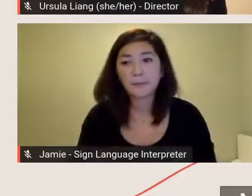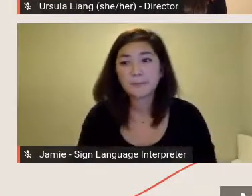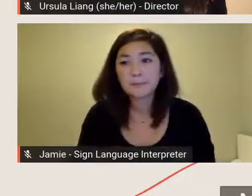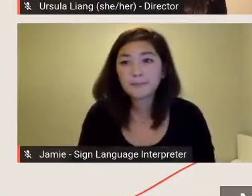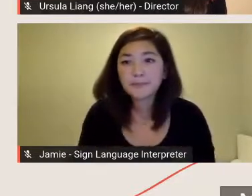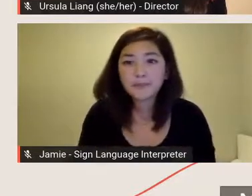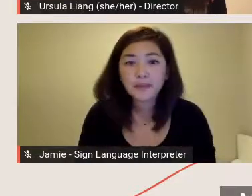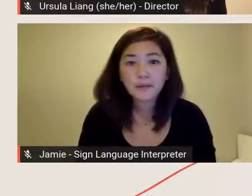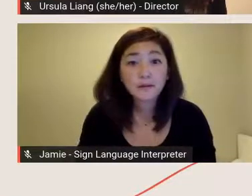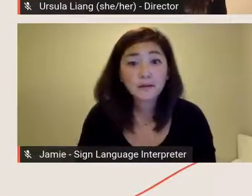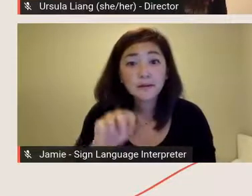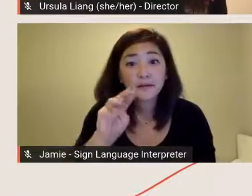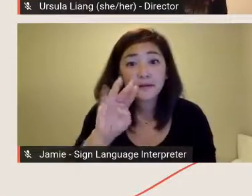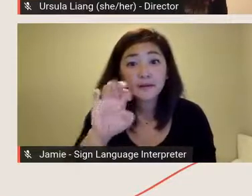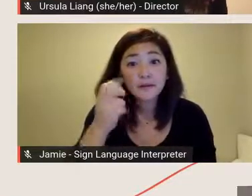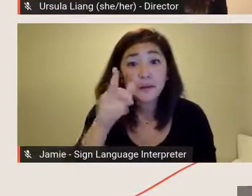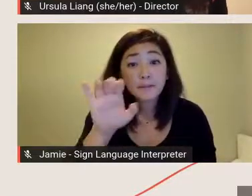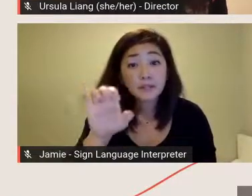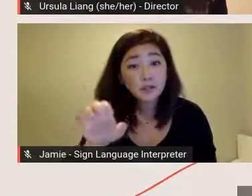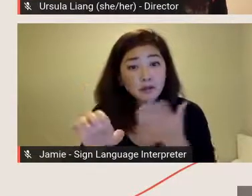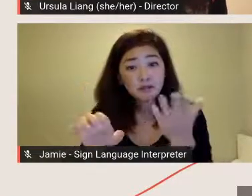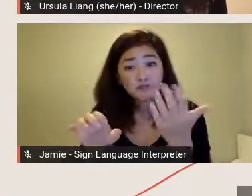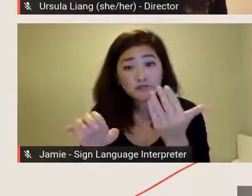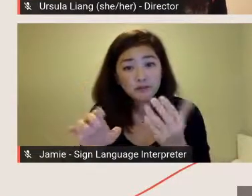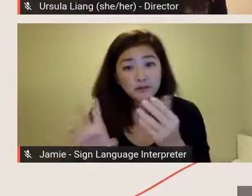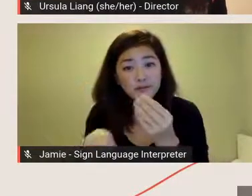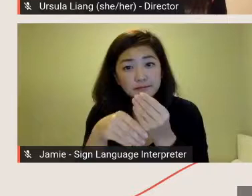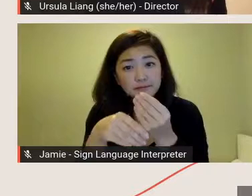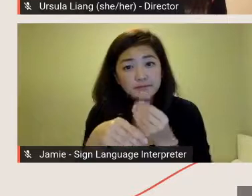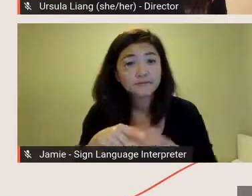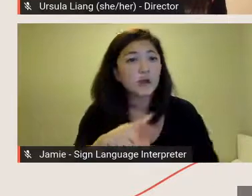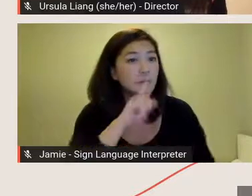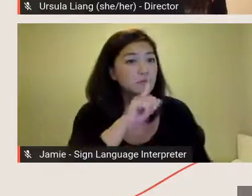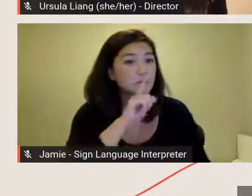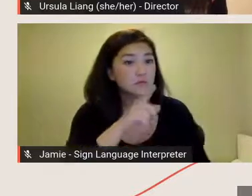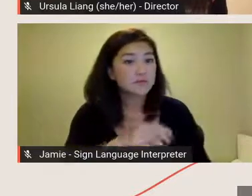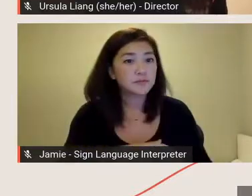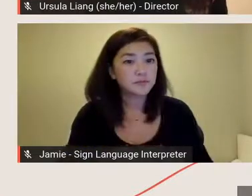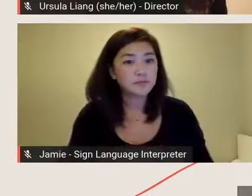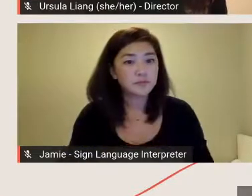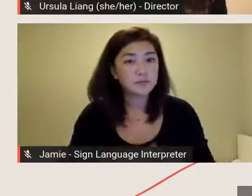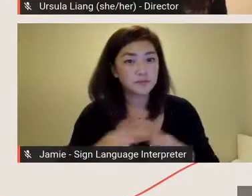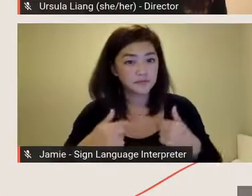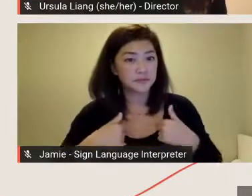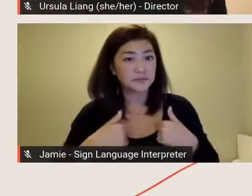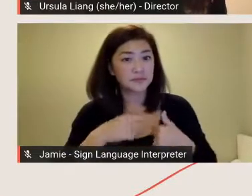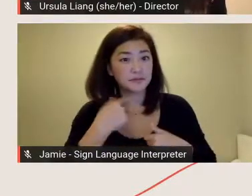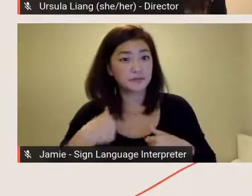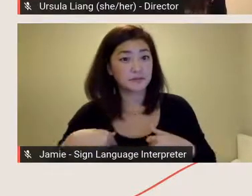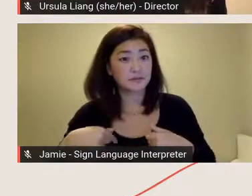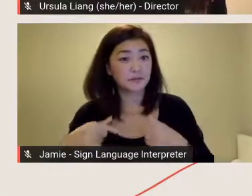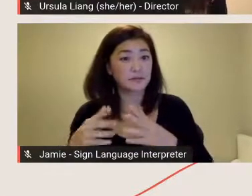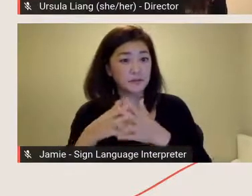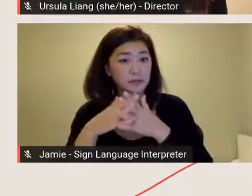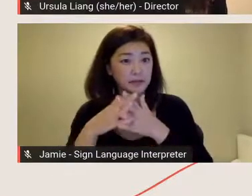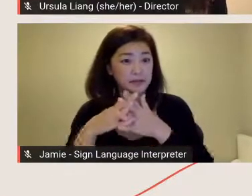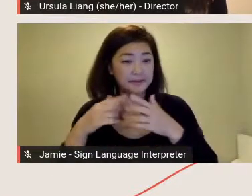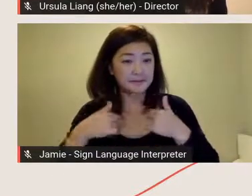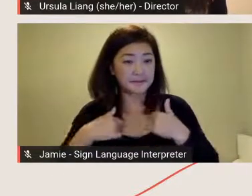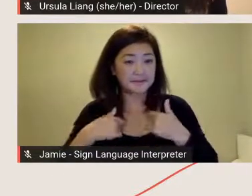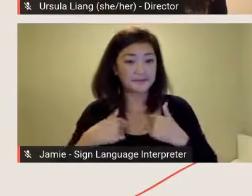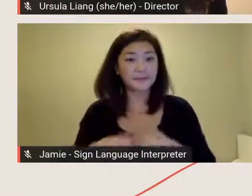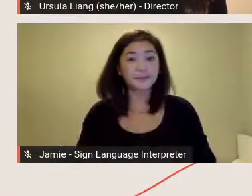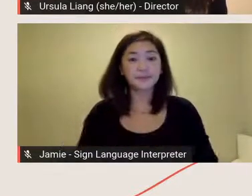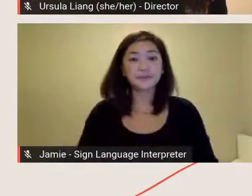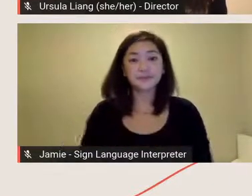Michelle, did you want to jump in? Go ahead. Sure. So I'm Chinese American. So, you know, obviously